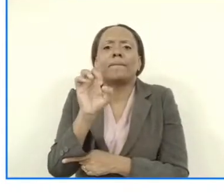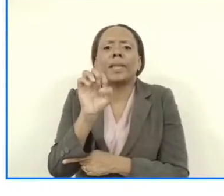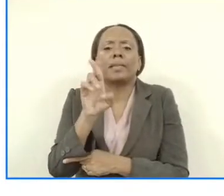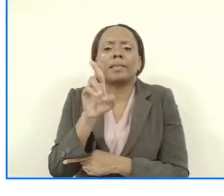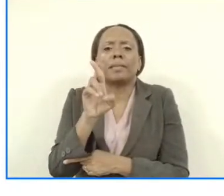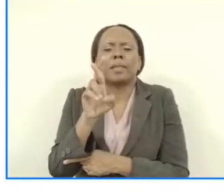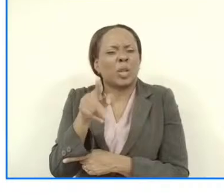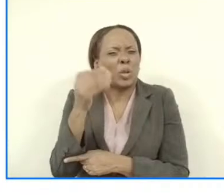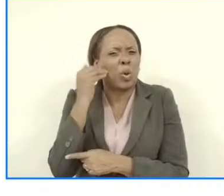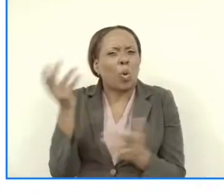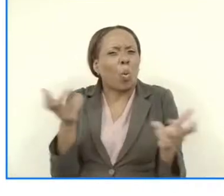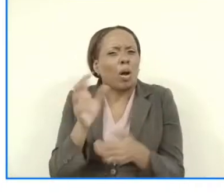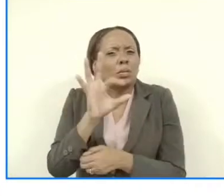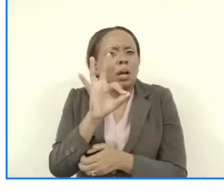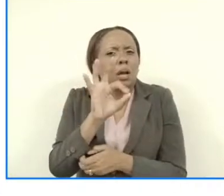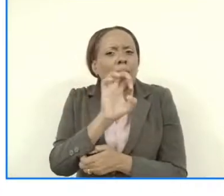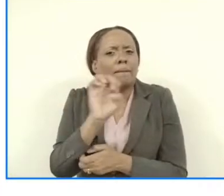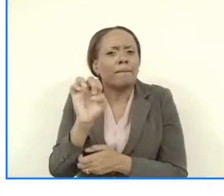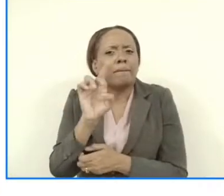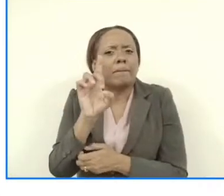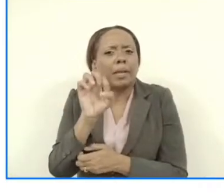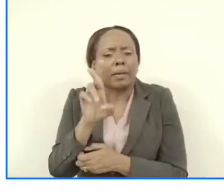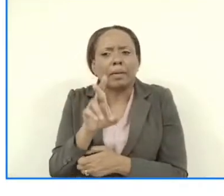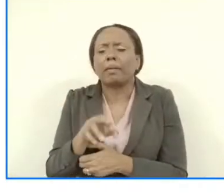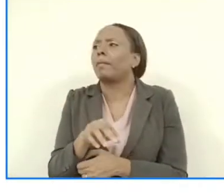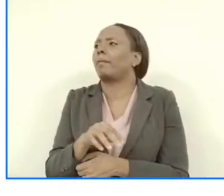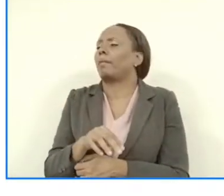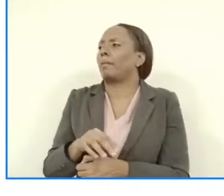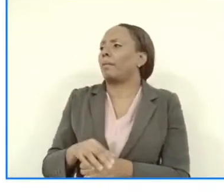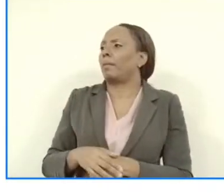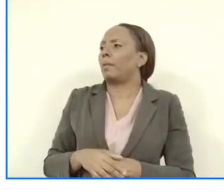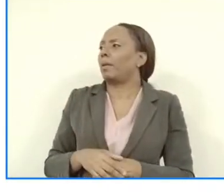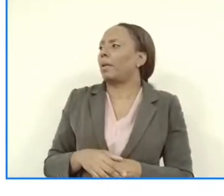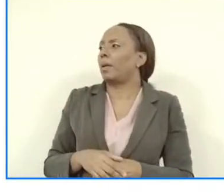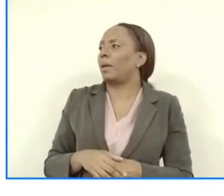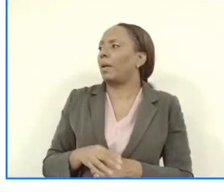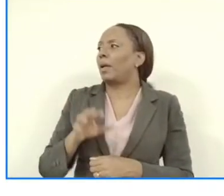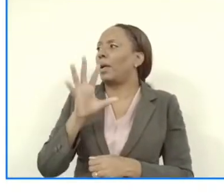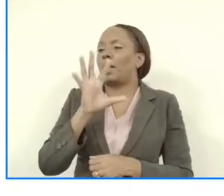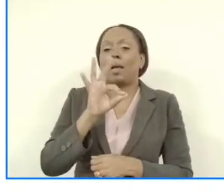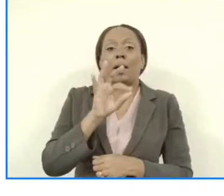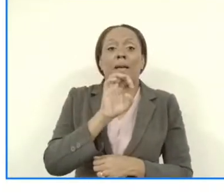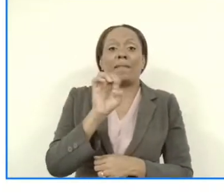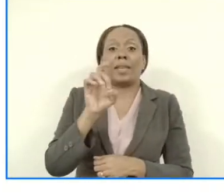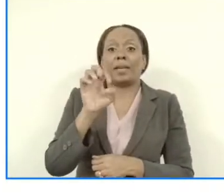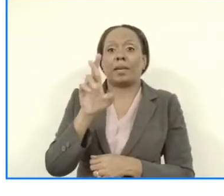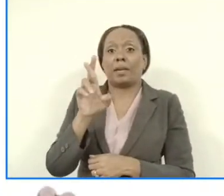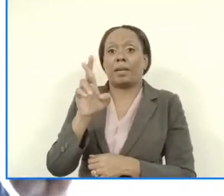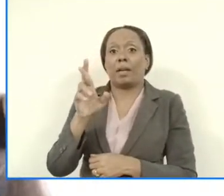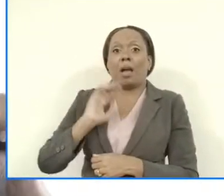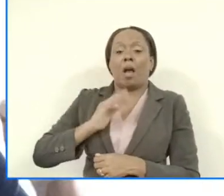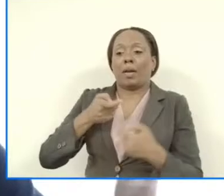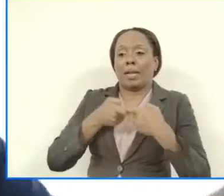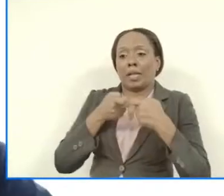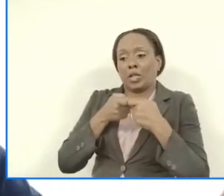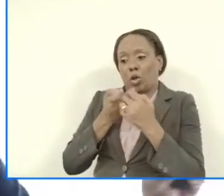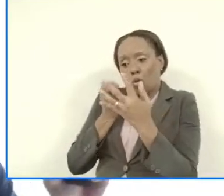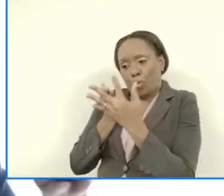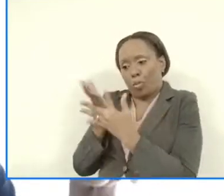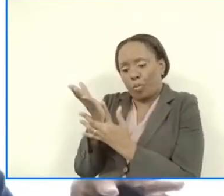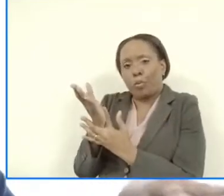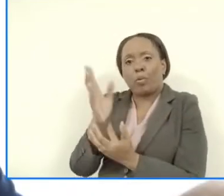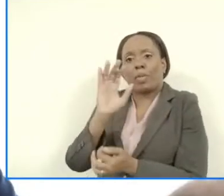not know what a feeder is. A feeder is essentially a main artery that we deliver the electricity down, and then you